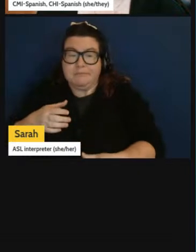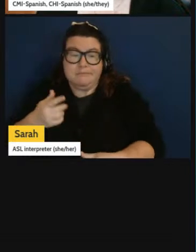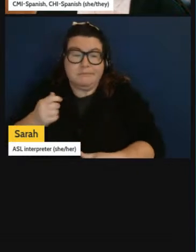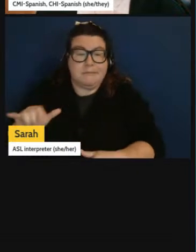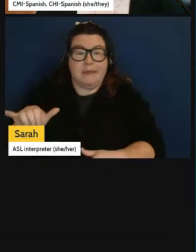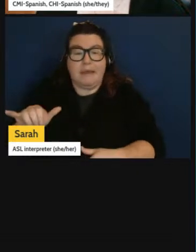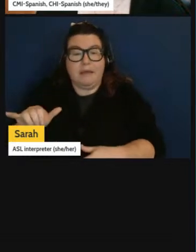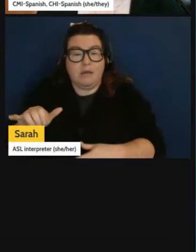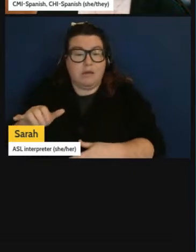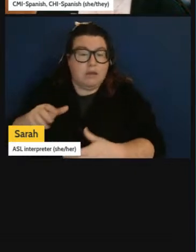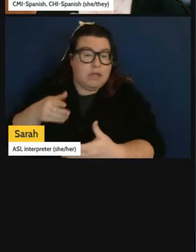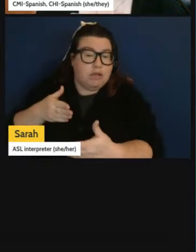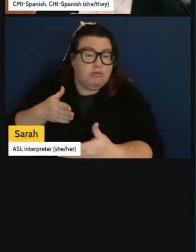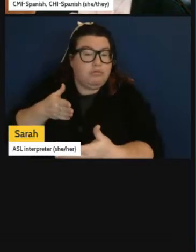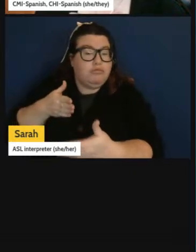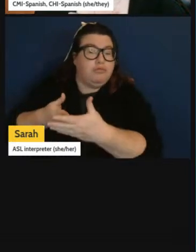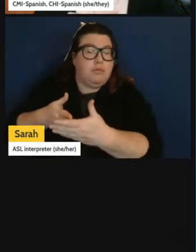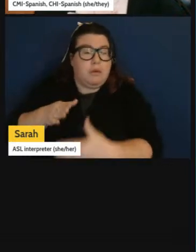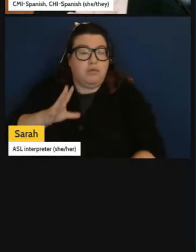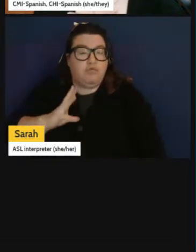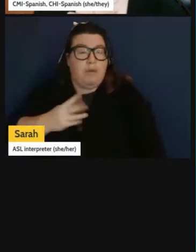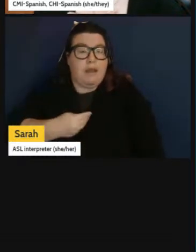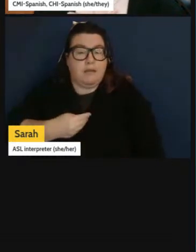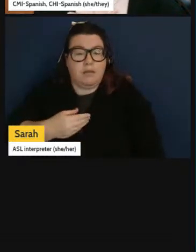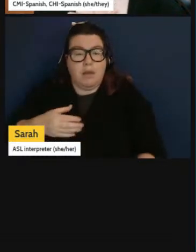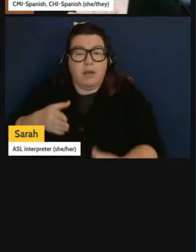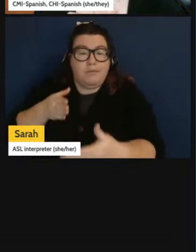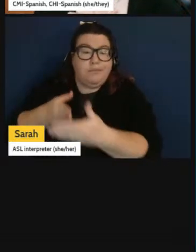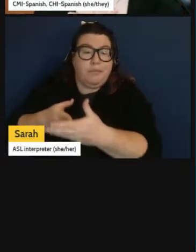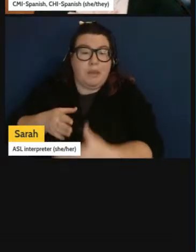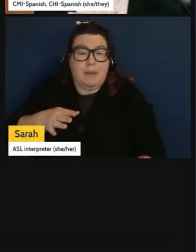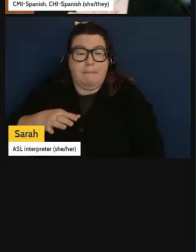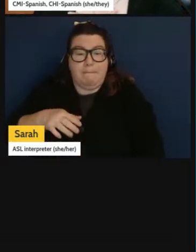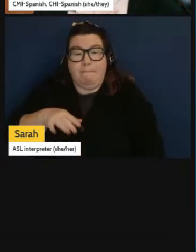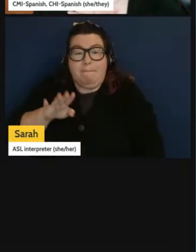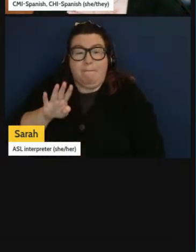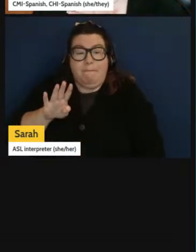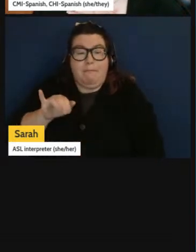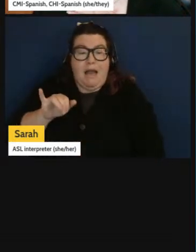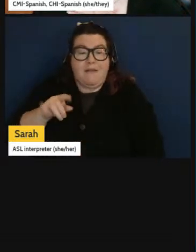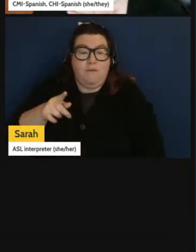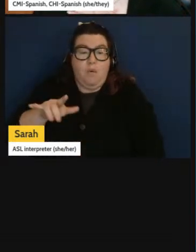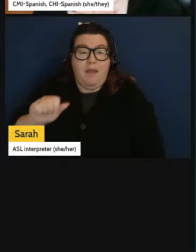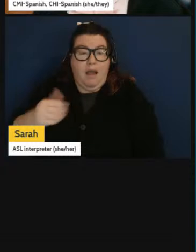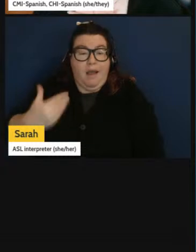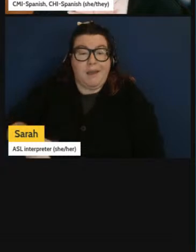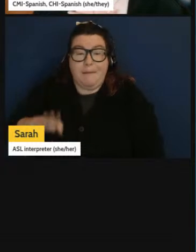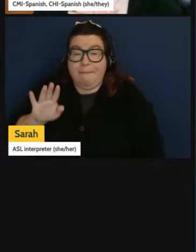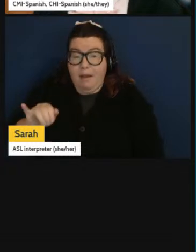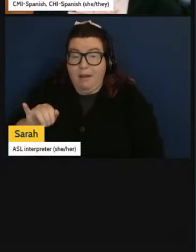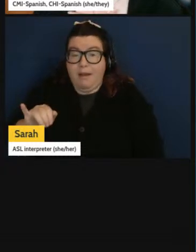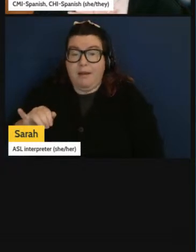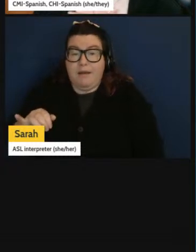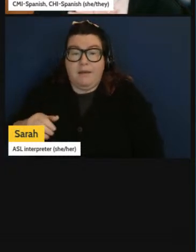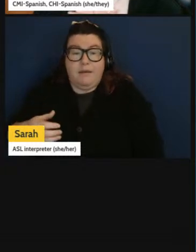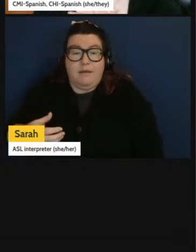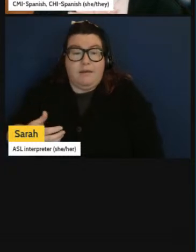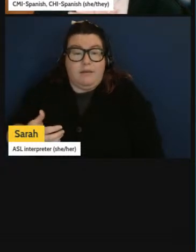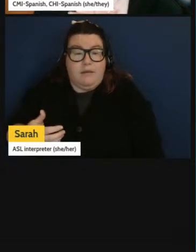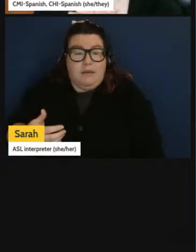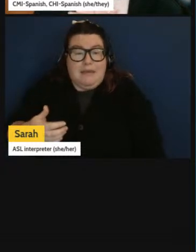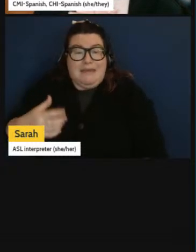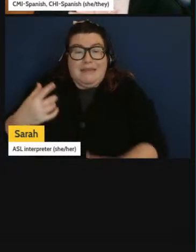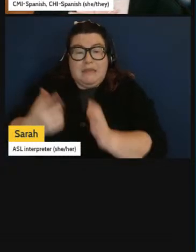There's also biphobia. I am bisexual. And a lot of times that